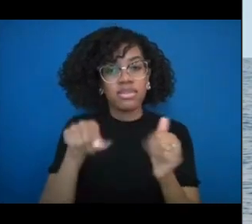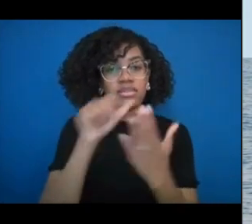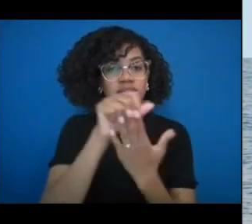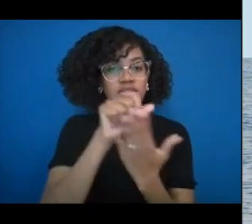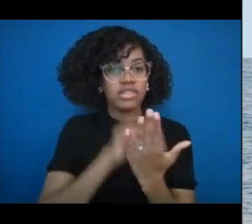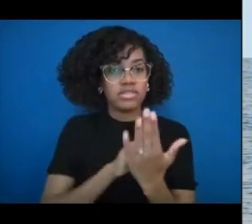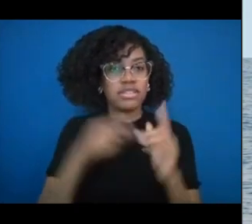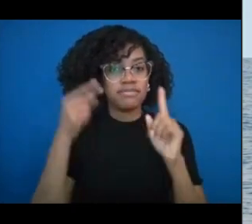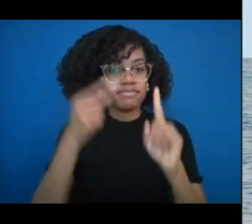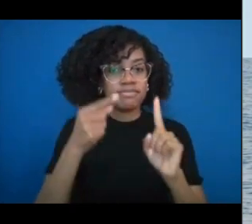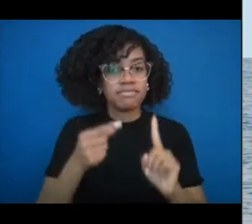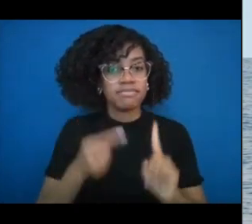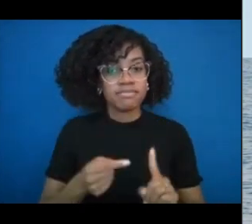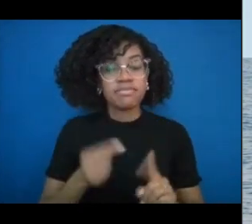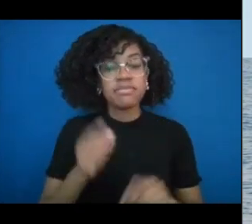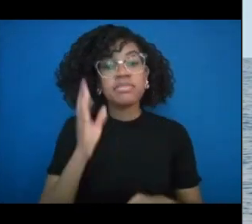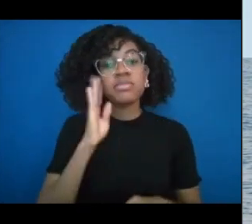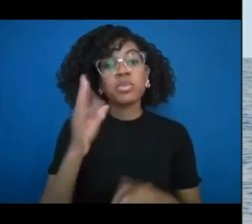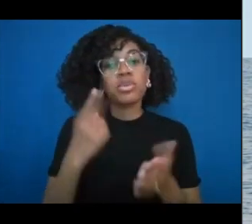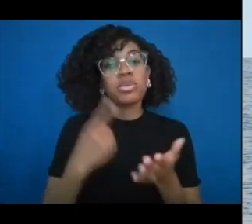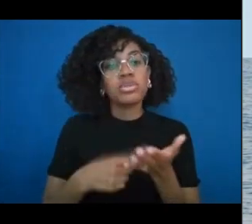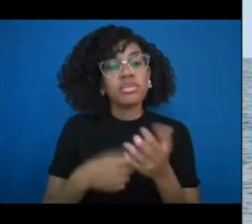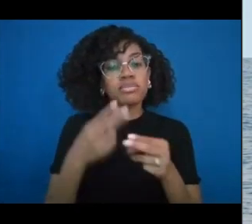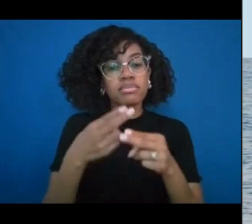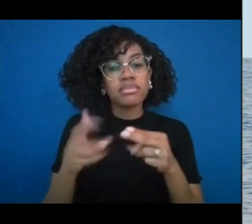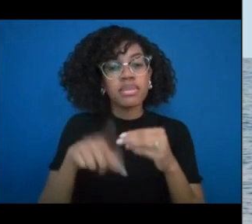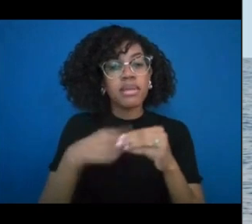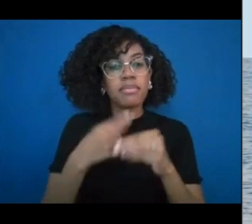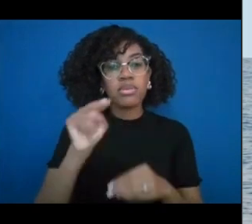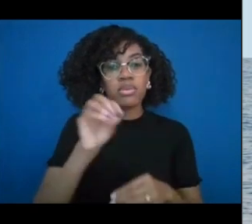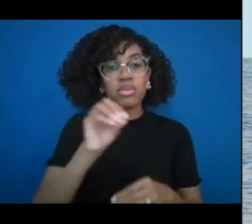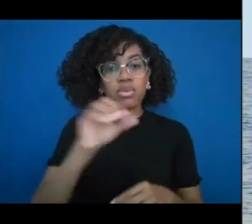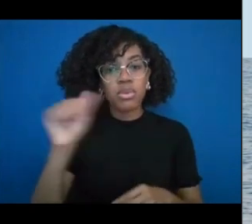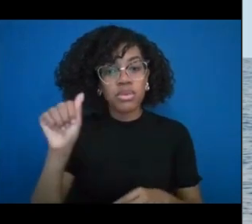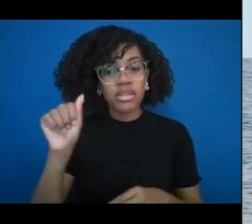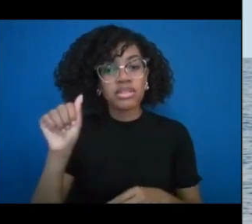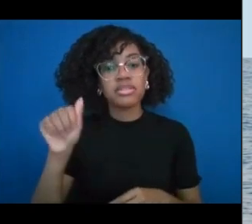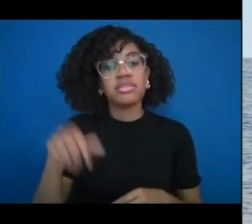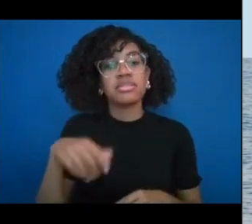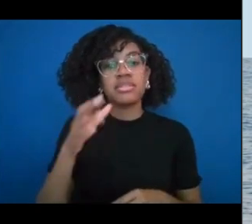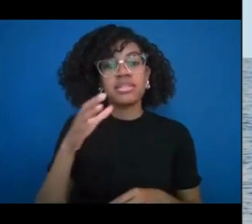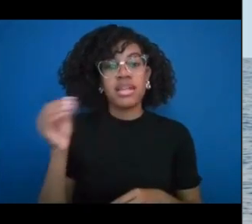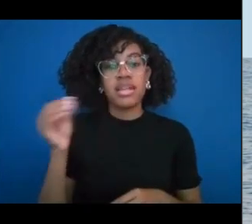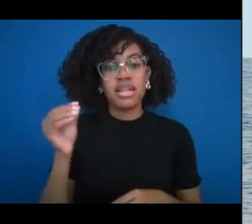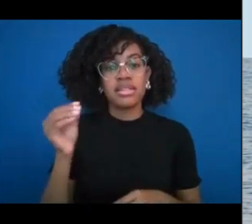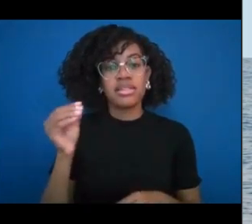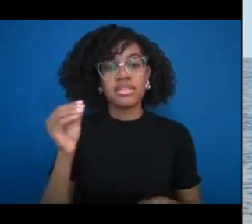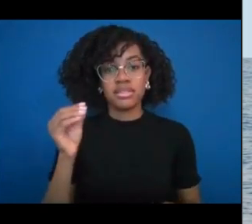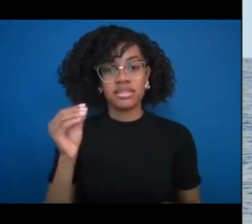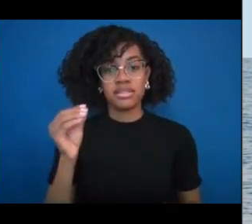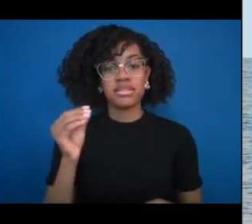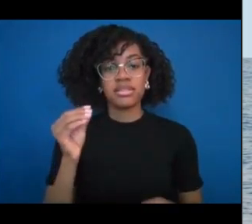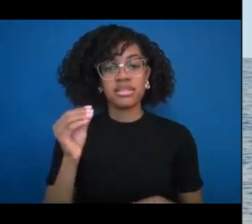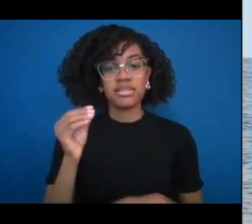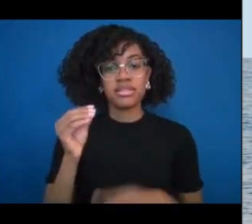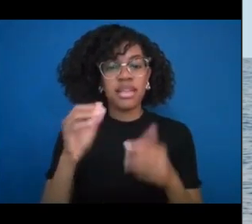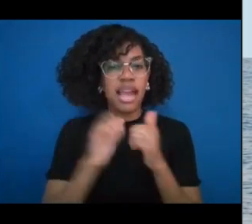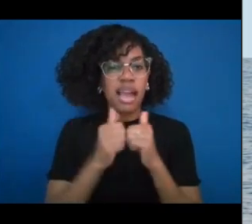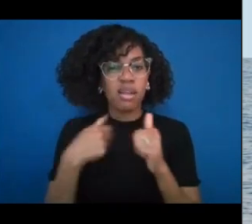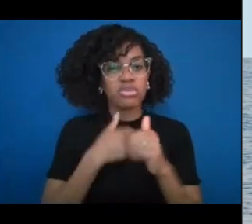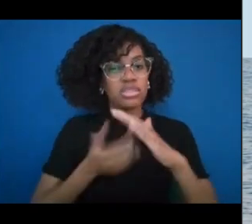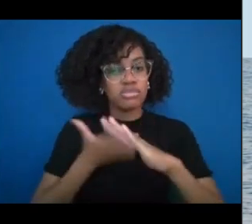talk briefly about NOAA and Sea Grant and the relationship running this, the Inflation Reduction Act